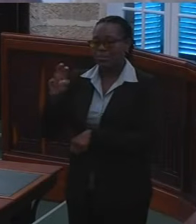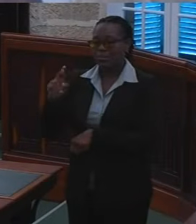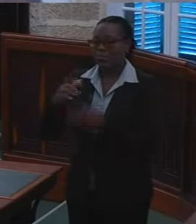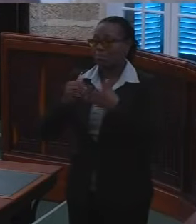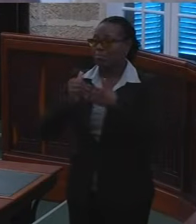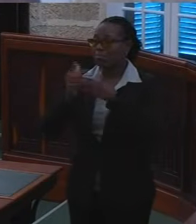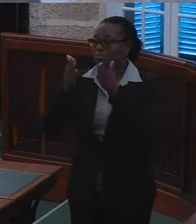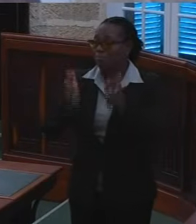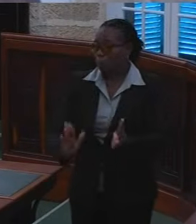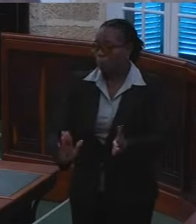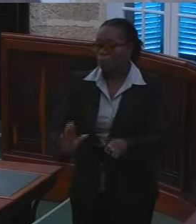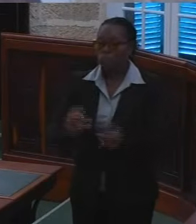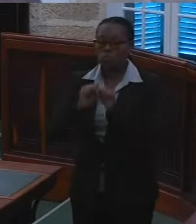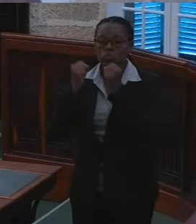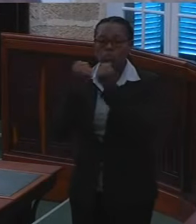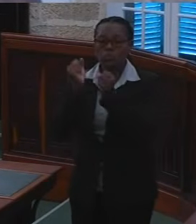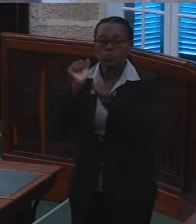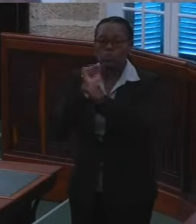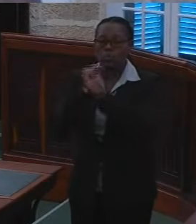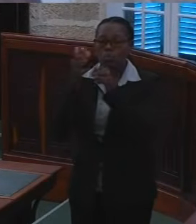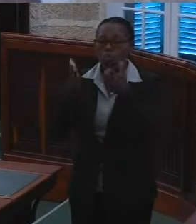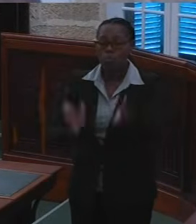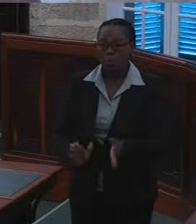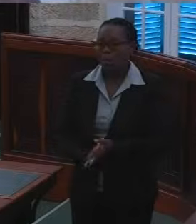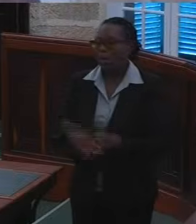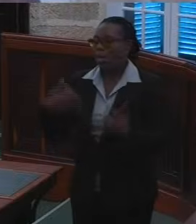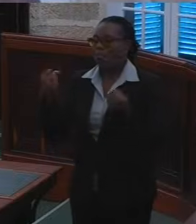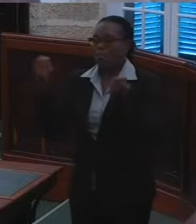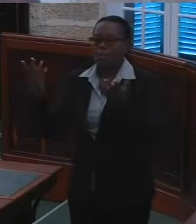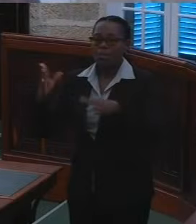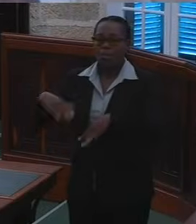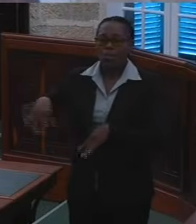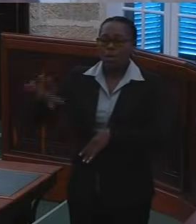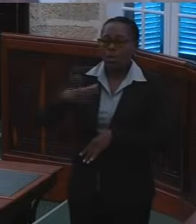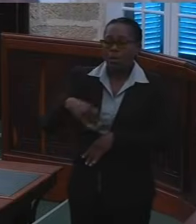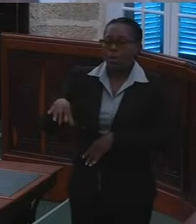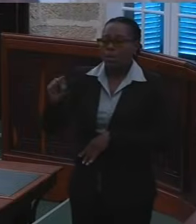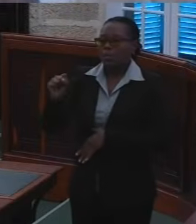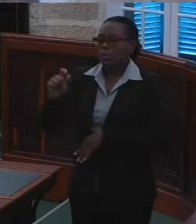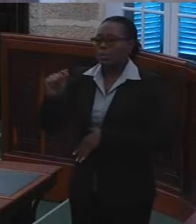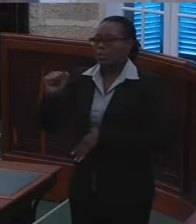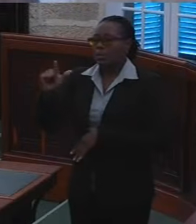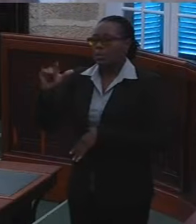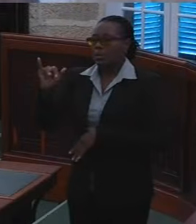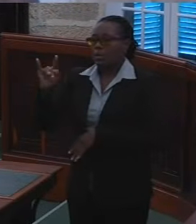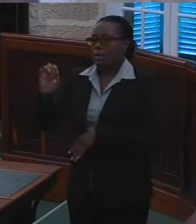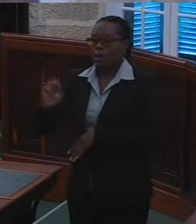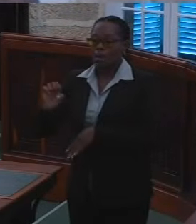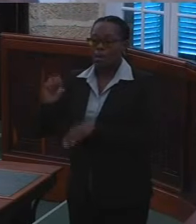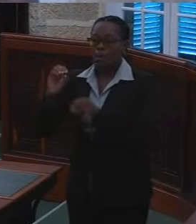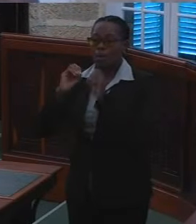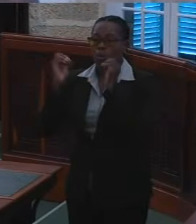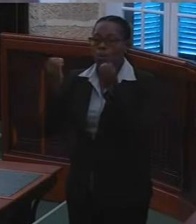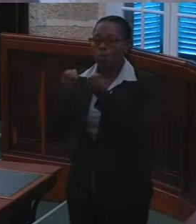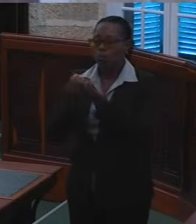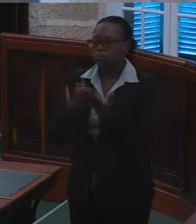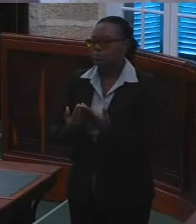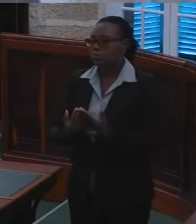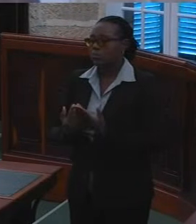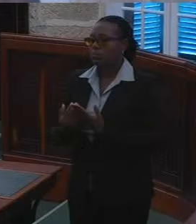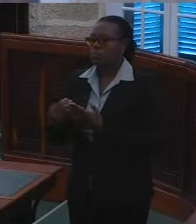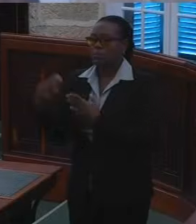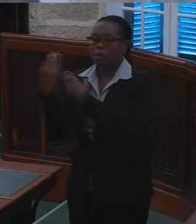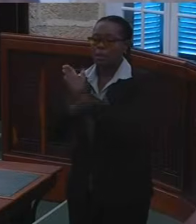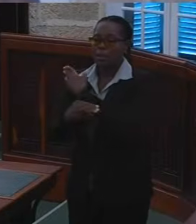We are having a number of satellite offices across Barbados. We opened one in the Member of Parliament for St. Michael South, opened one in